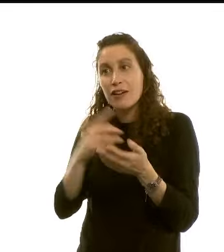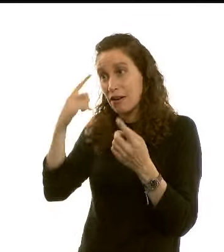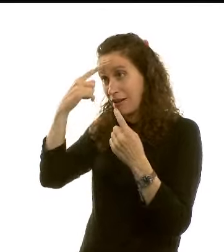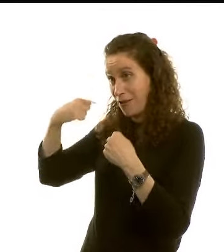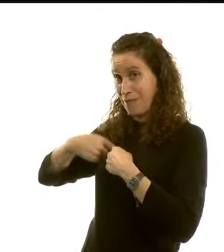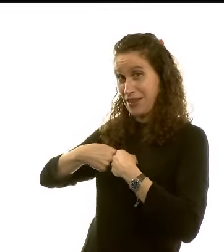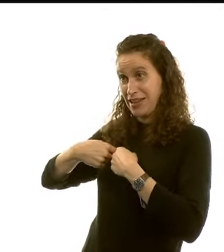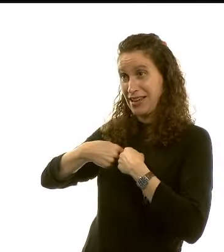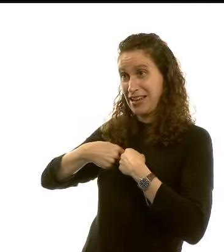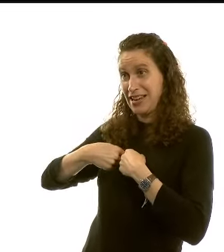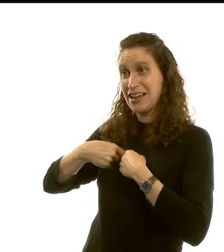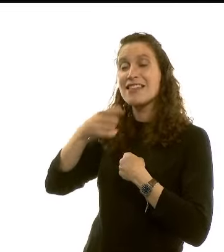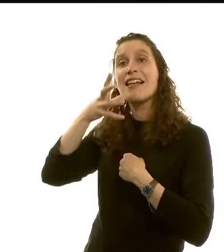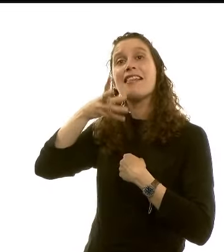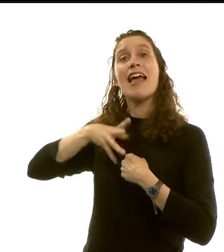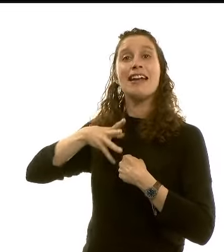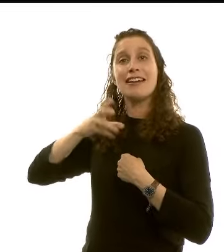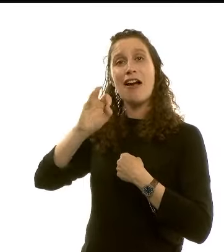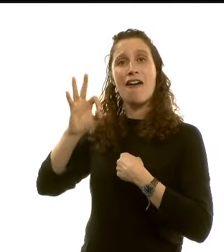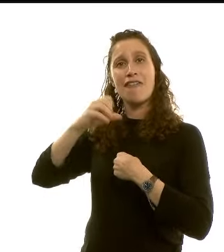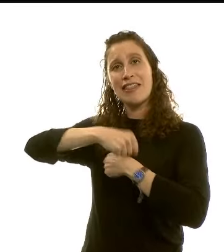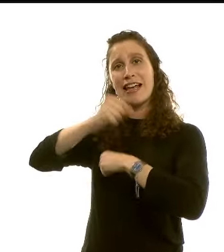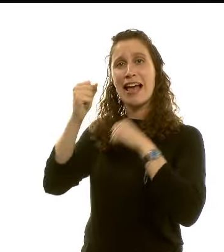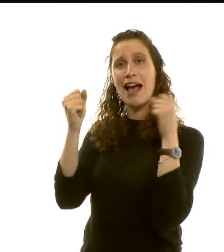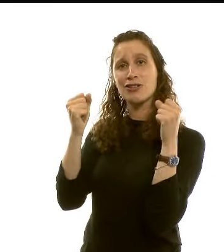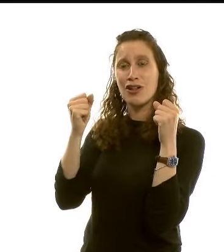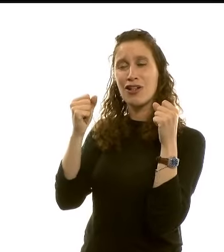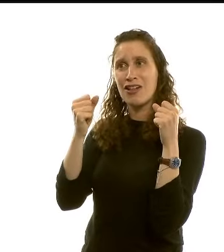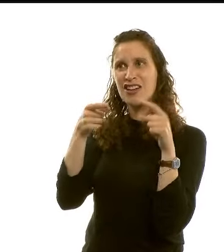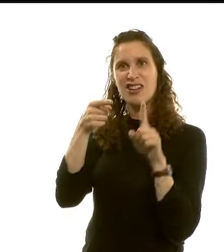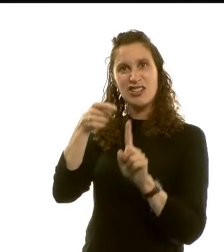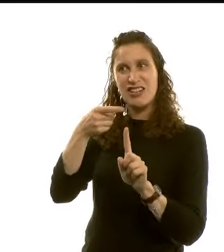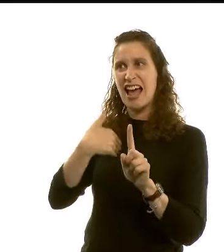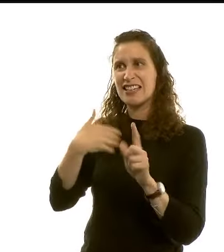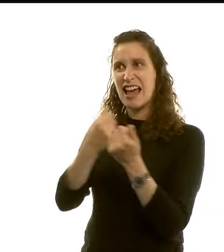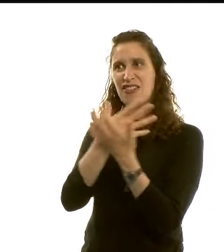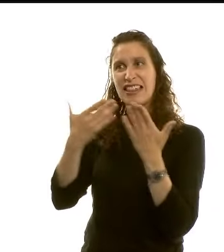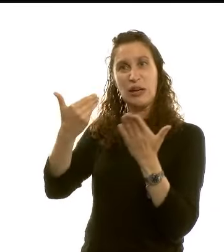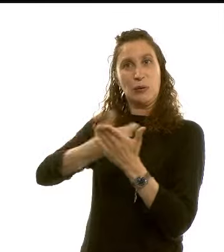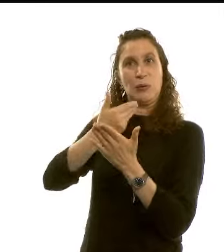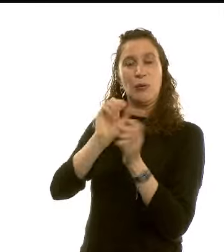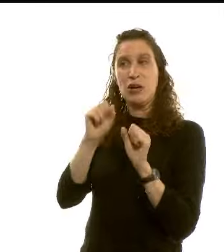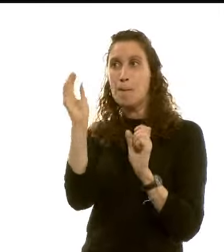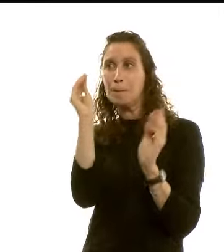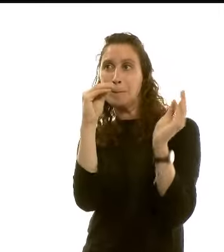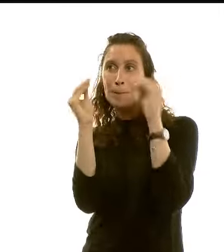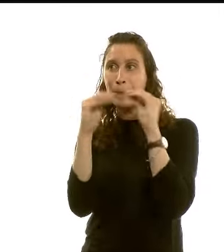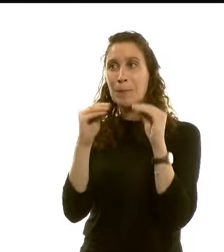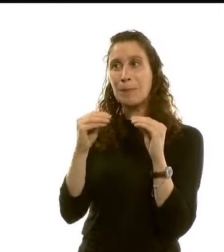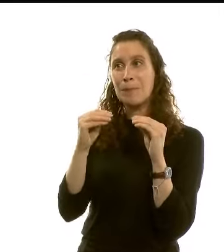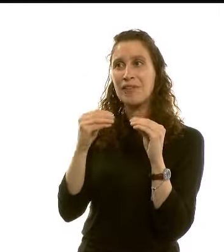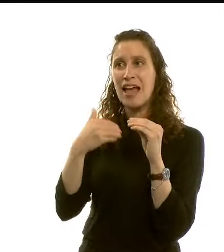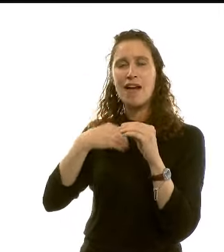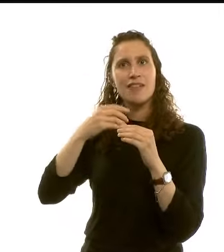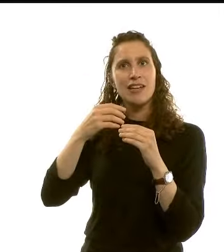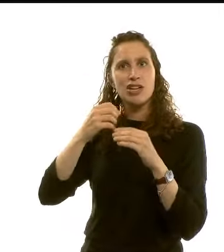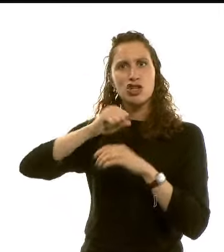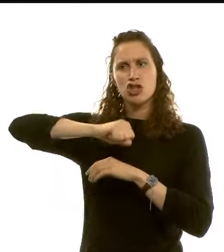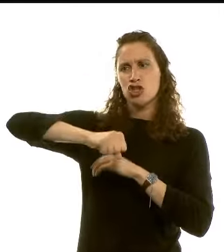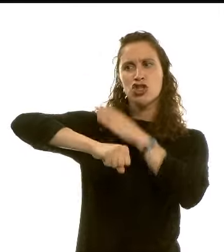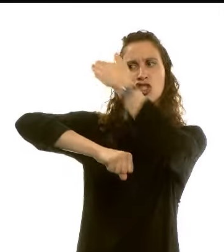it would be the lady of the castle. She has like all the new features that we could sneak into. She has her own shield, she has her own